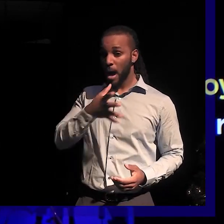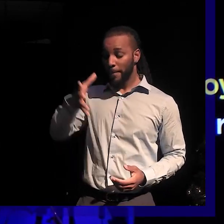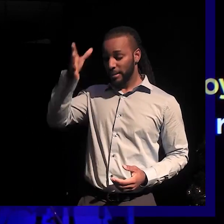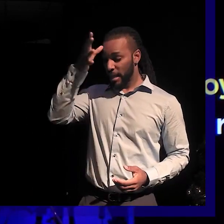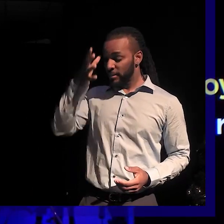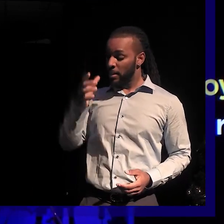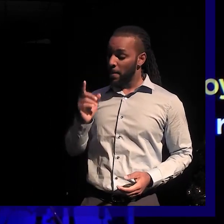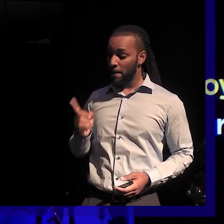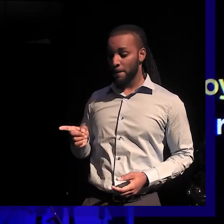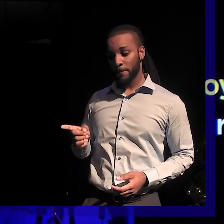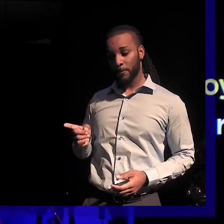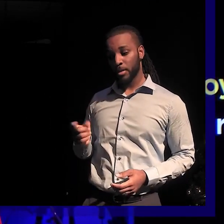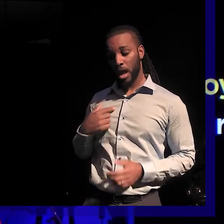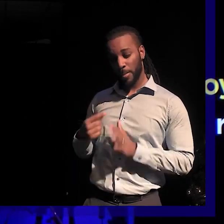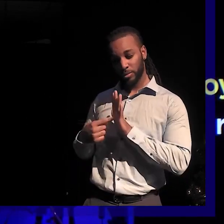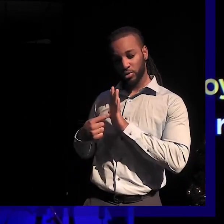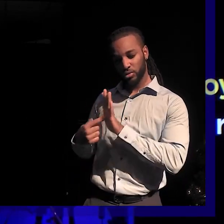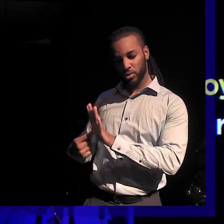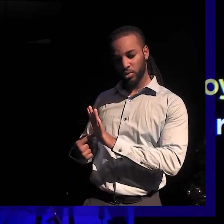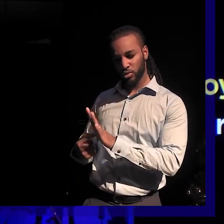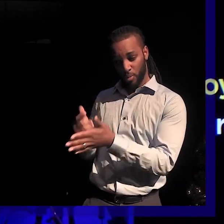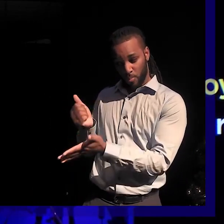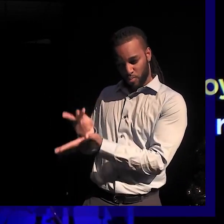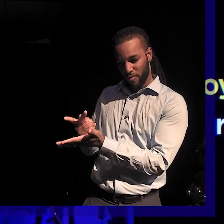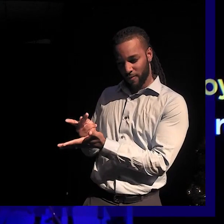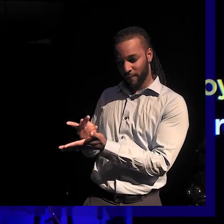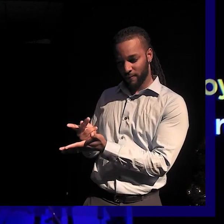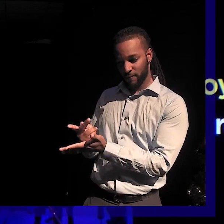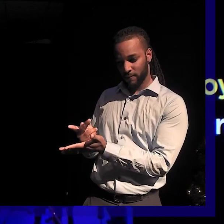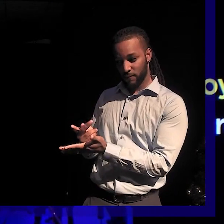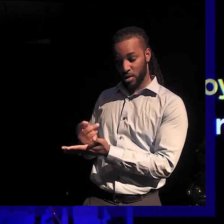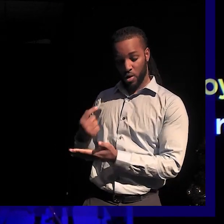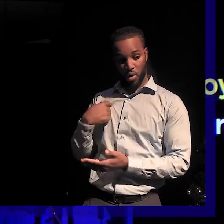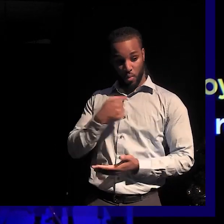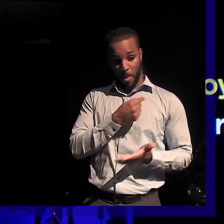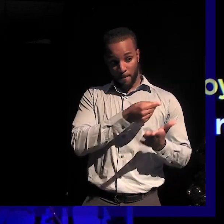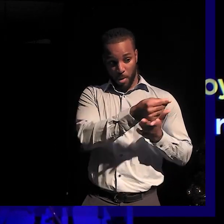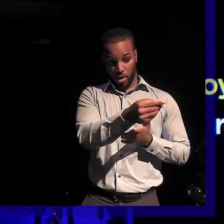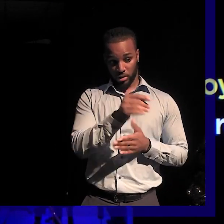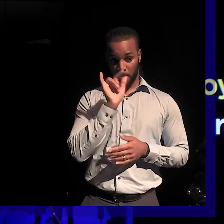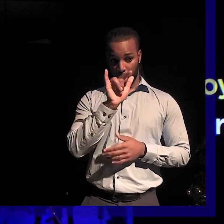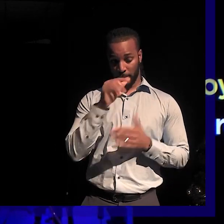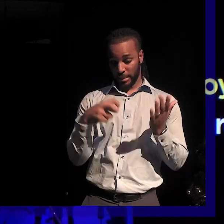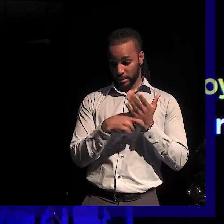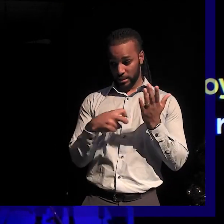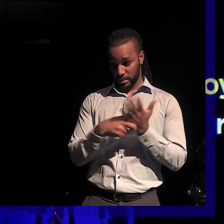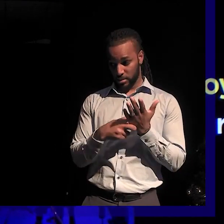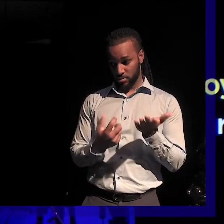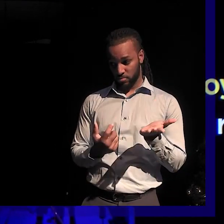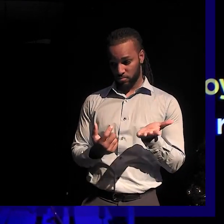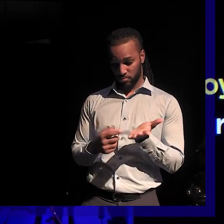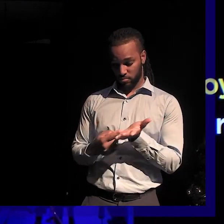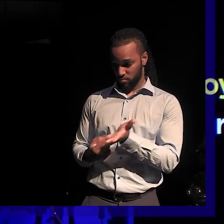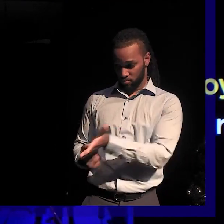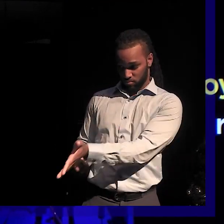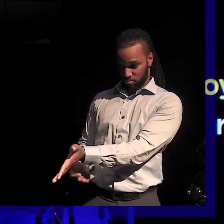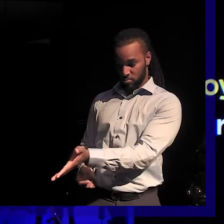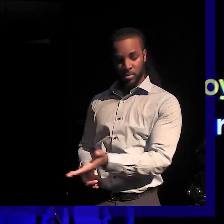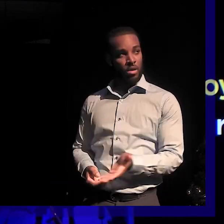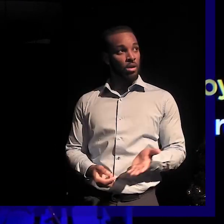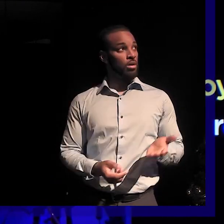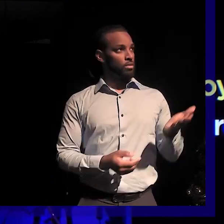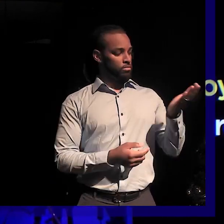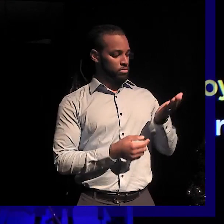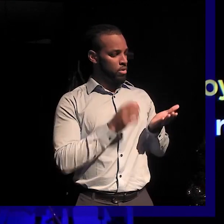say, hey, let me just show you some proof of purchase. We bought some airline tickets. We got the airline tickets. You're like,